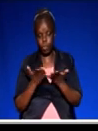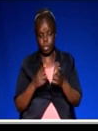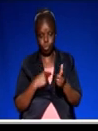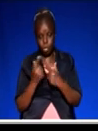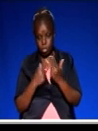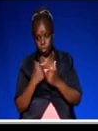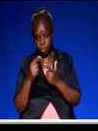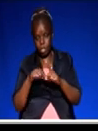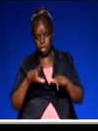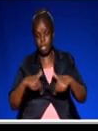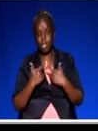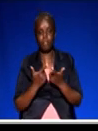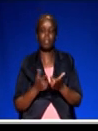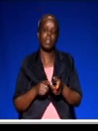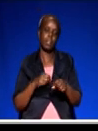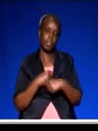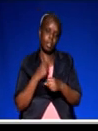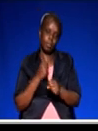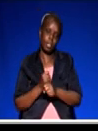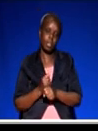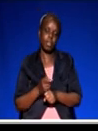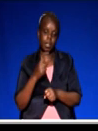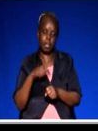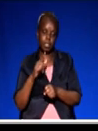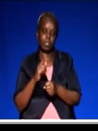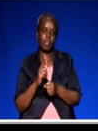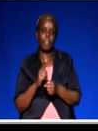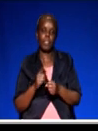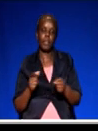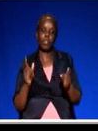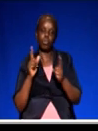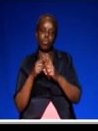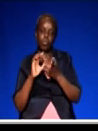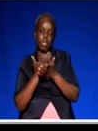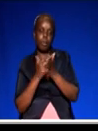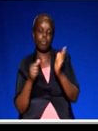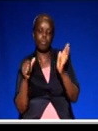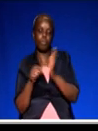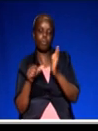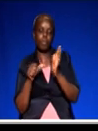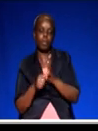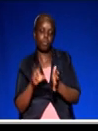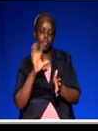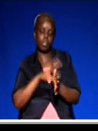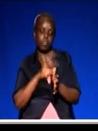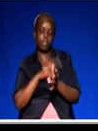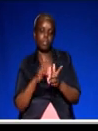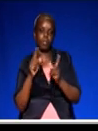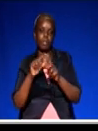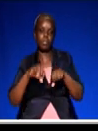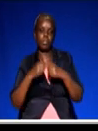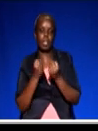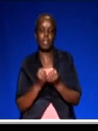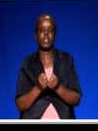daily lives can result into some problem or some advantage to the society.